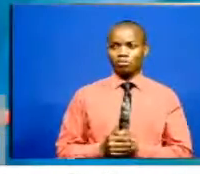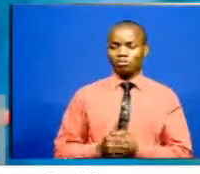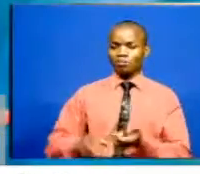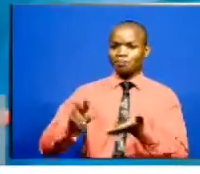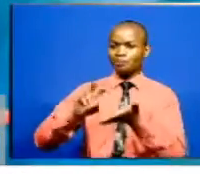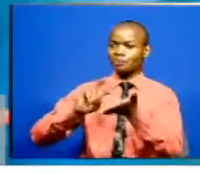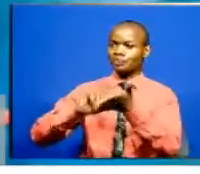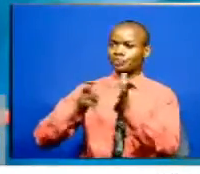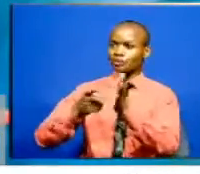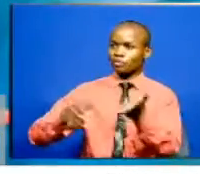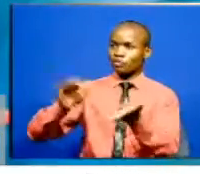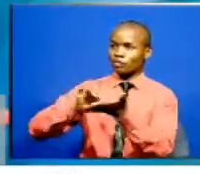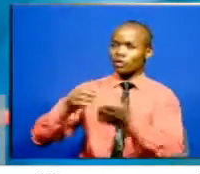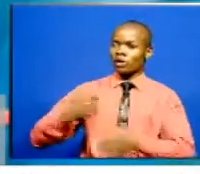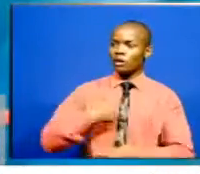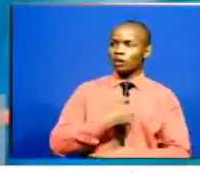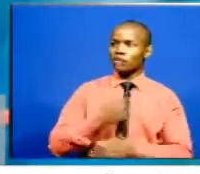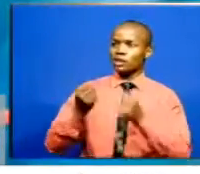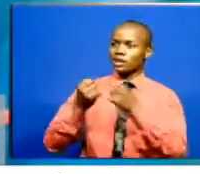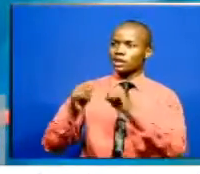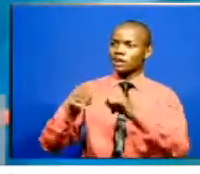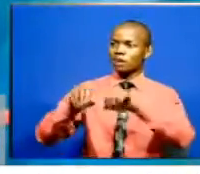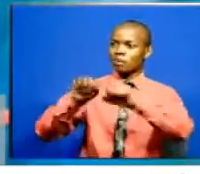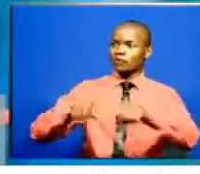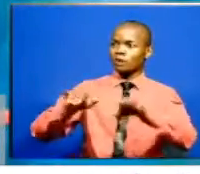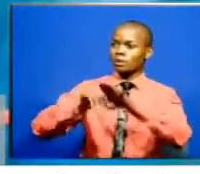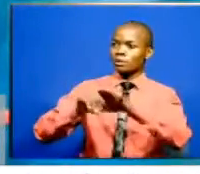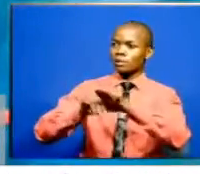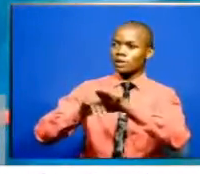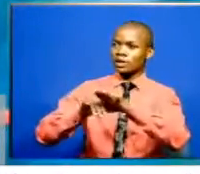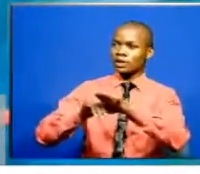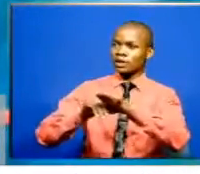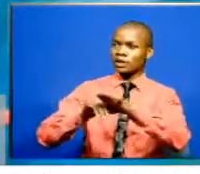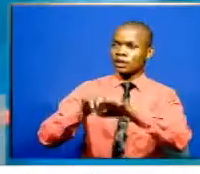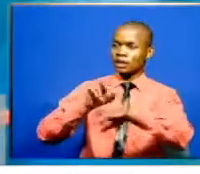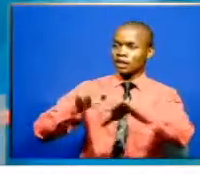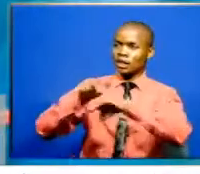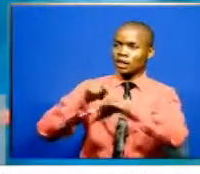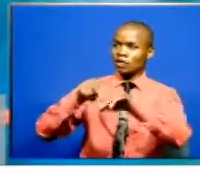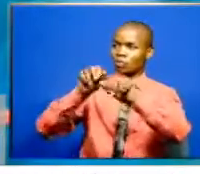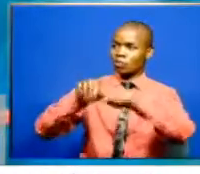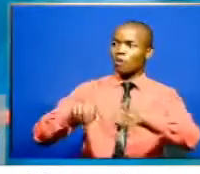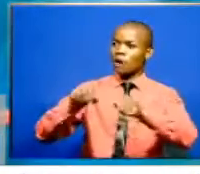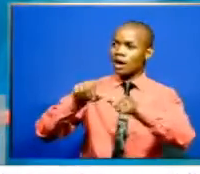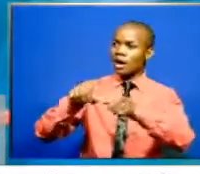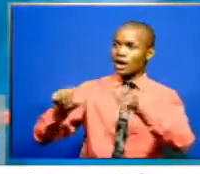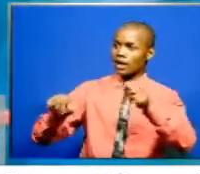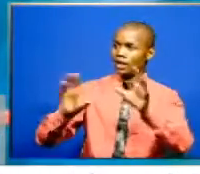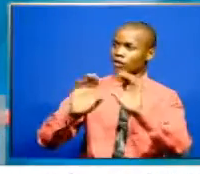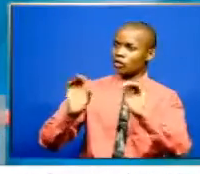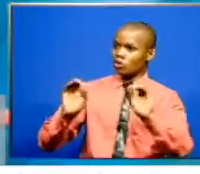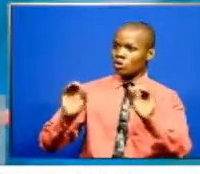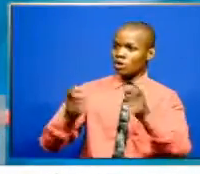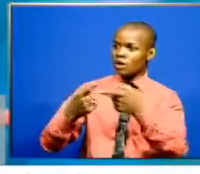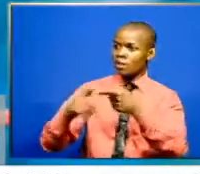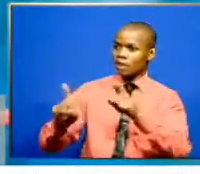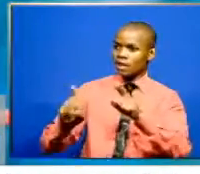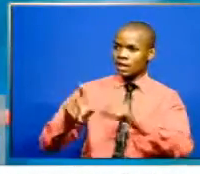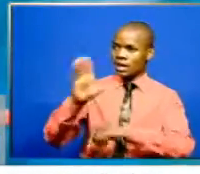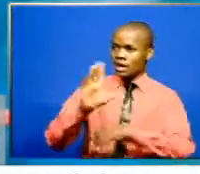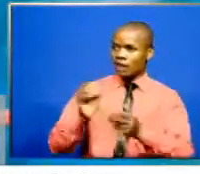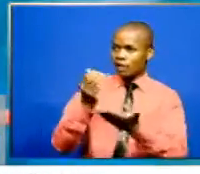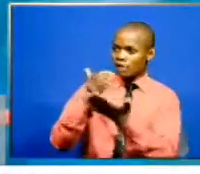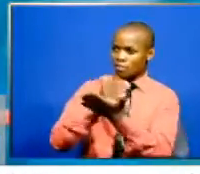to the African member states are trying to reinvent the wheel. No, this African Green Stimulus